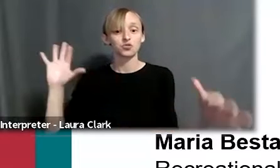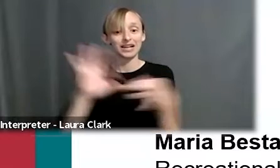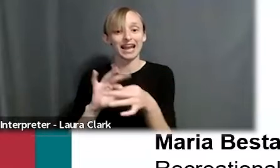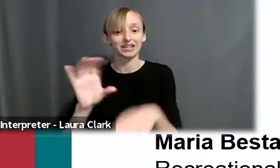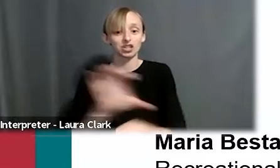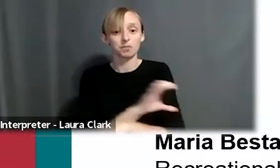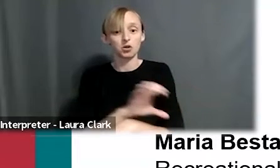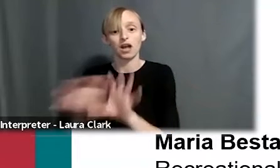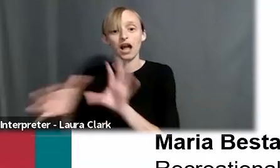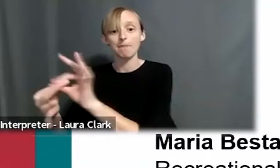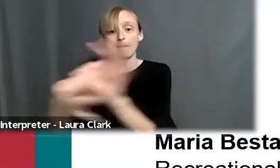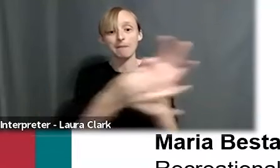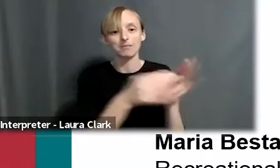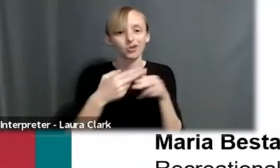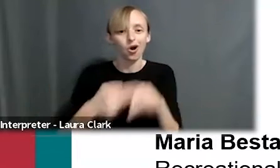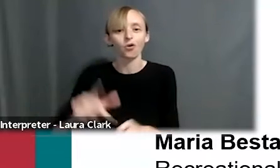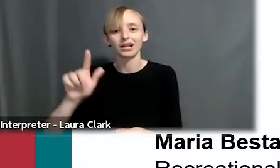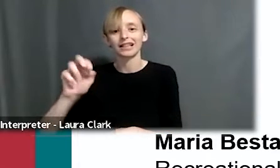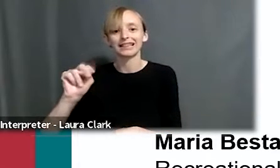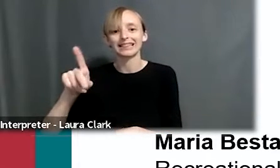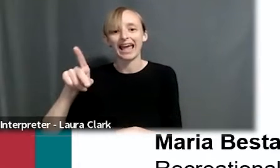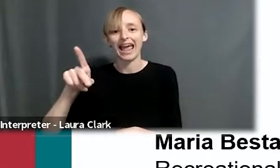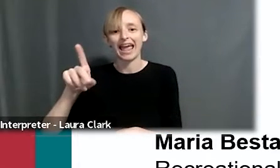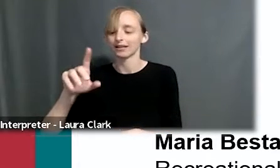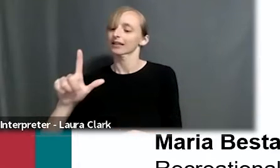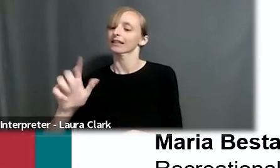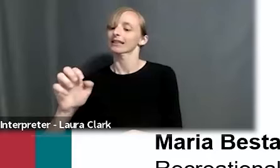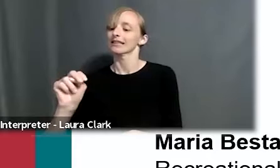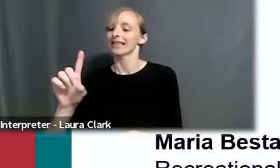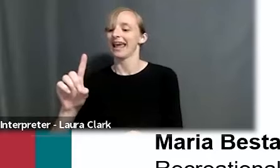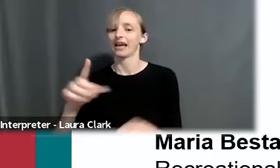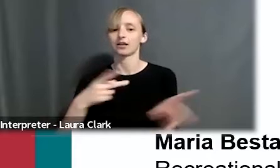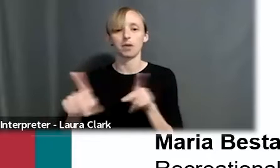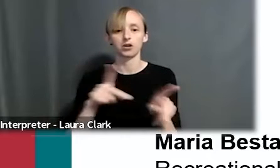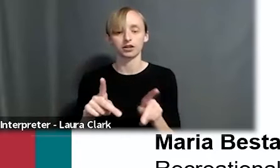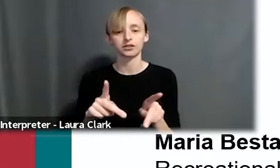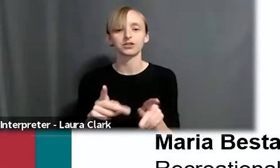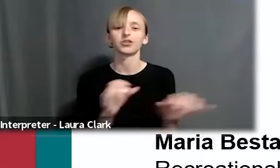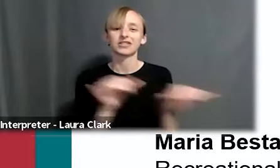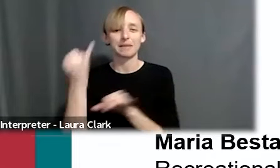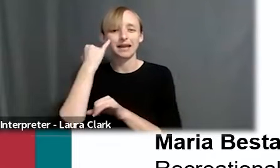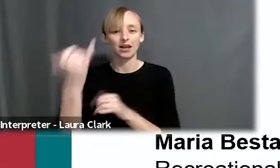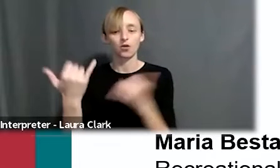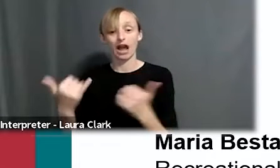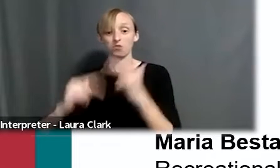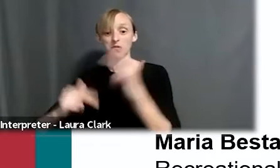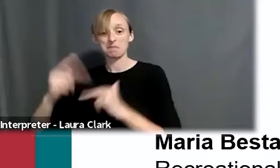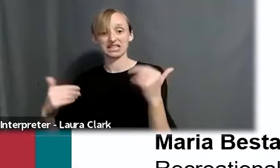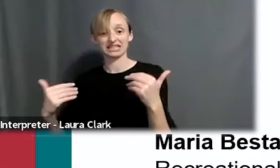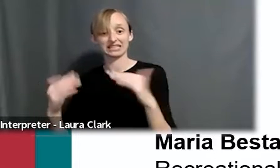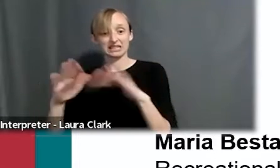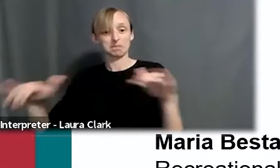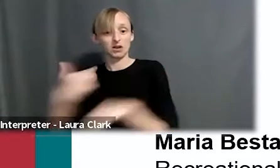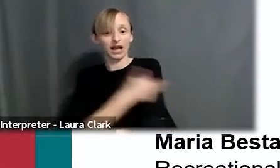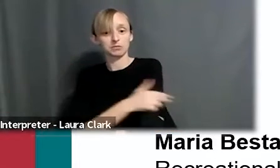together. But having a room, as we're currently building a new pediatric hospital, to support that sort of thing would